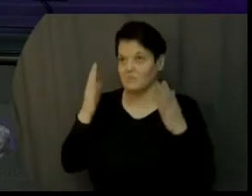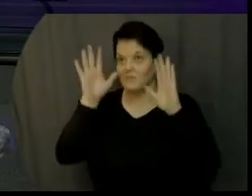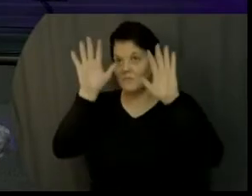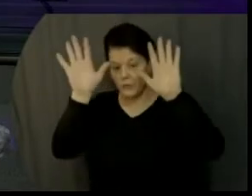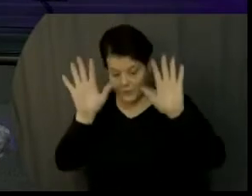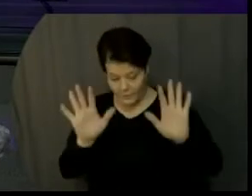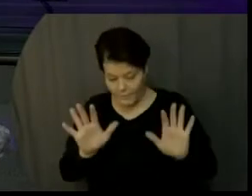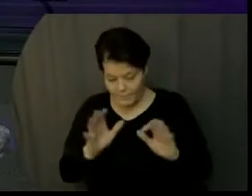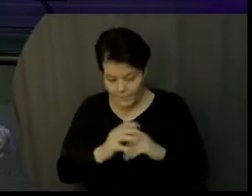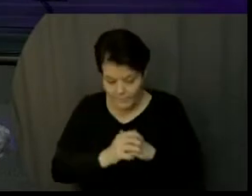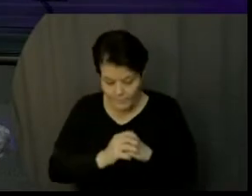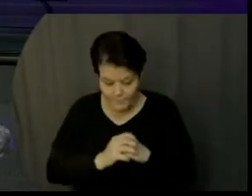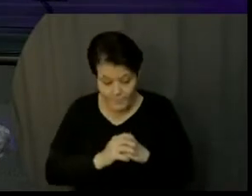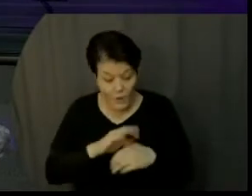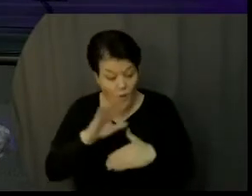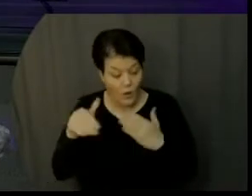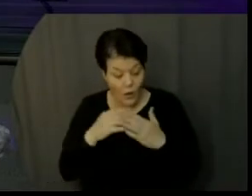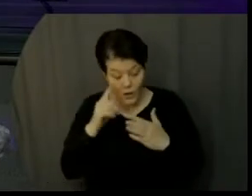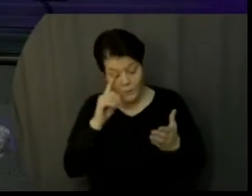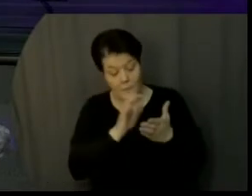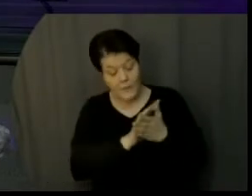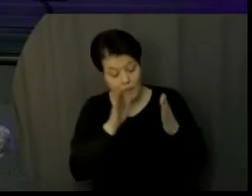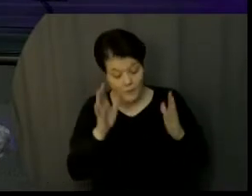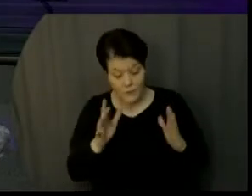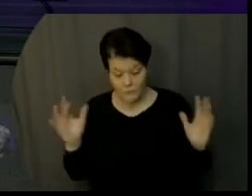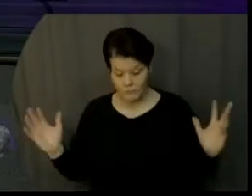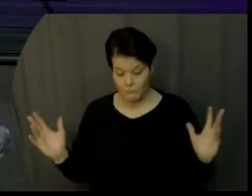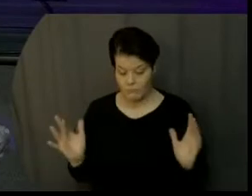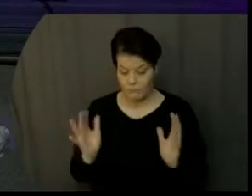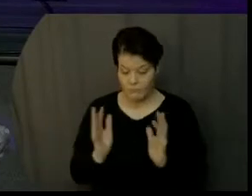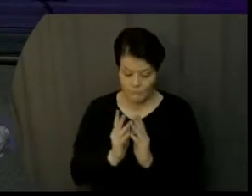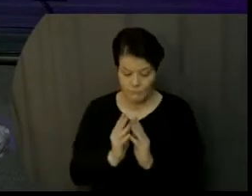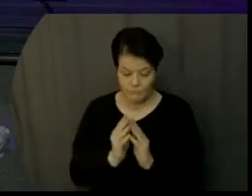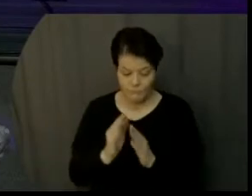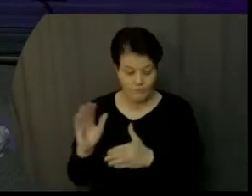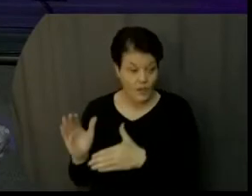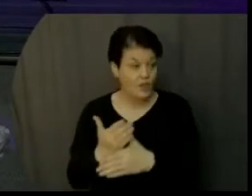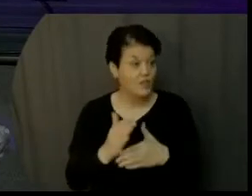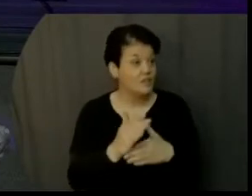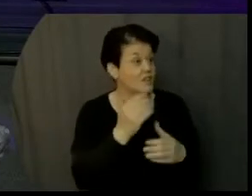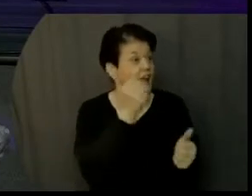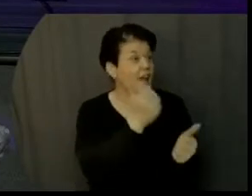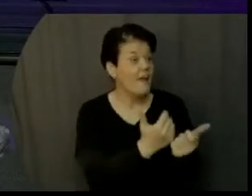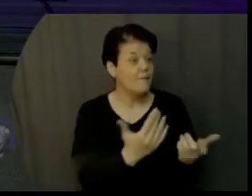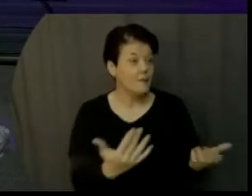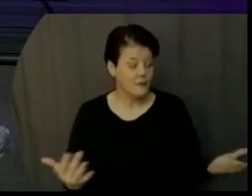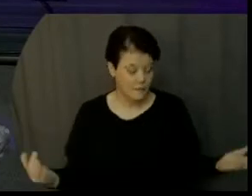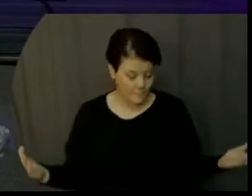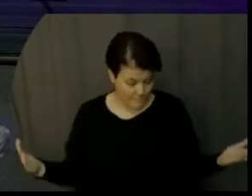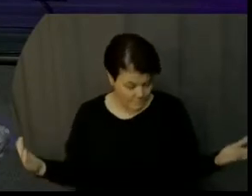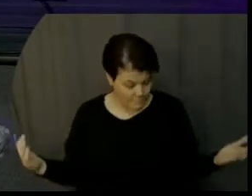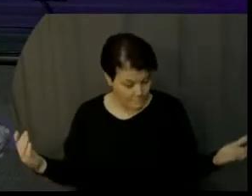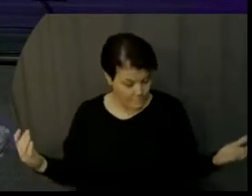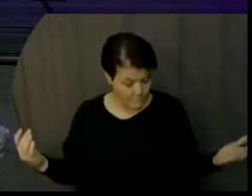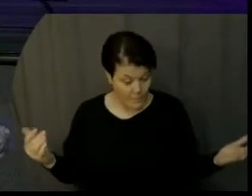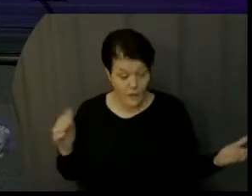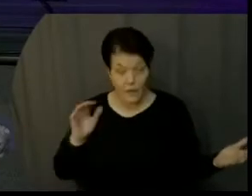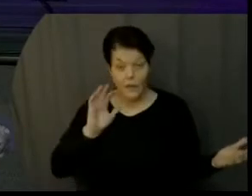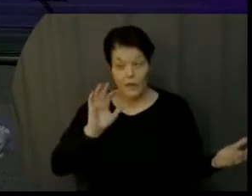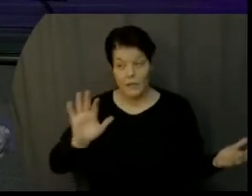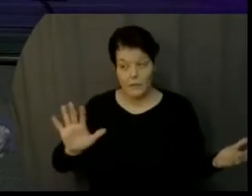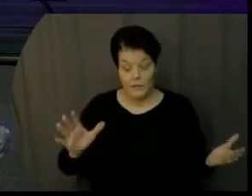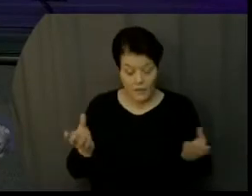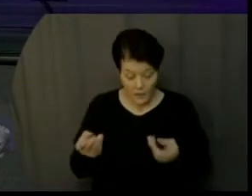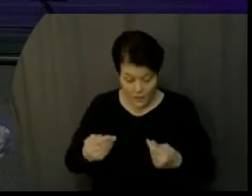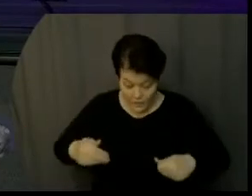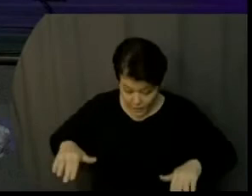signs and wonders. And all the believers met together in one place. They shared everything that they had. They sold their property